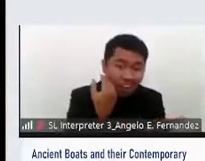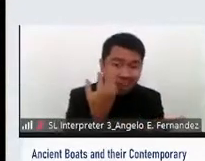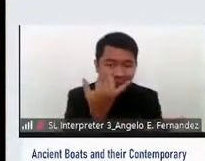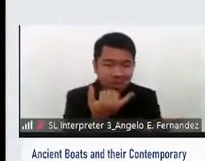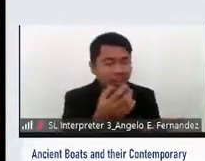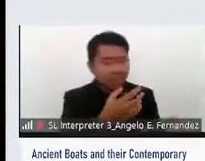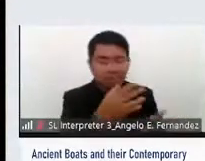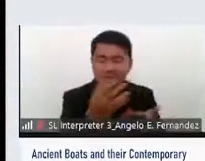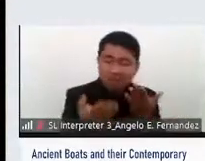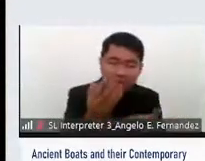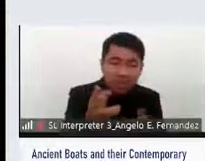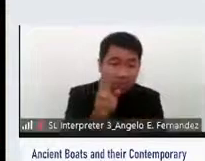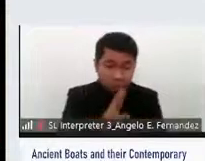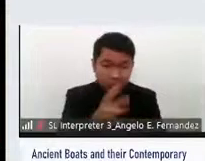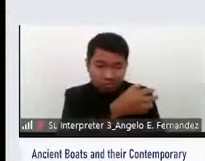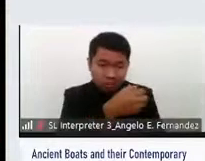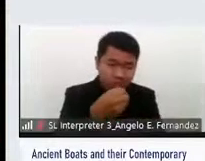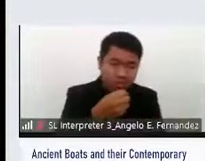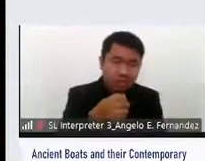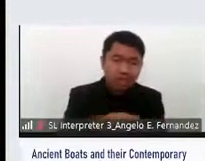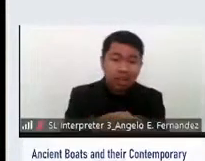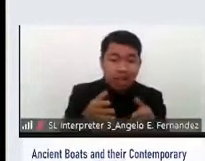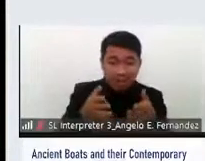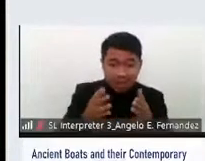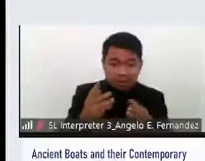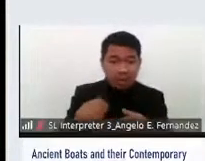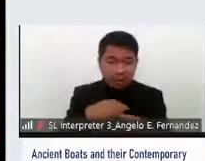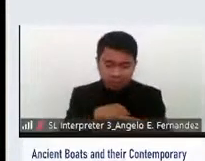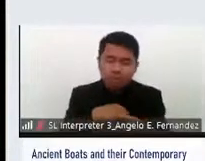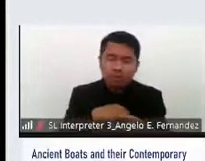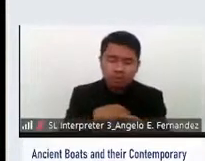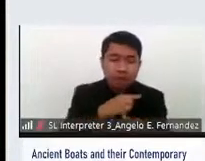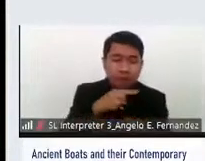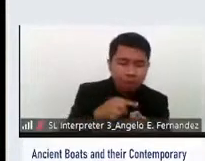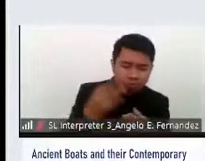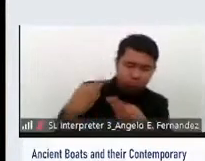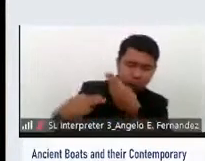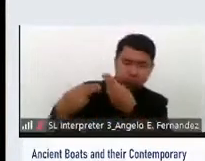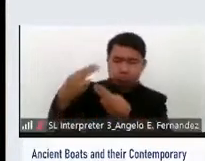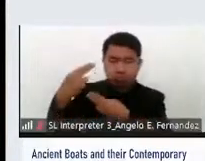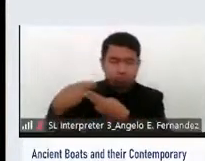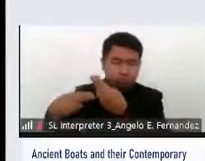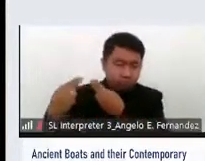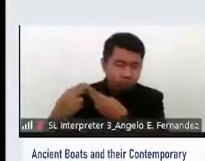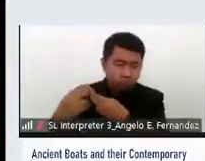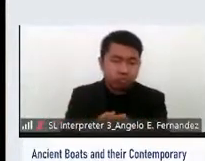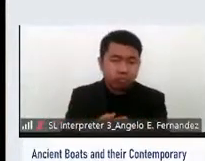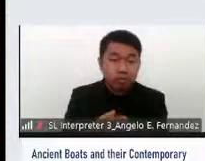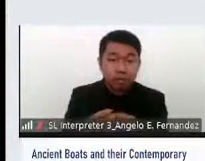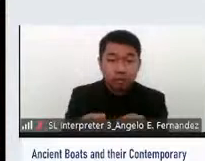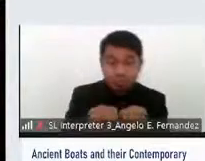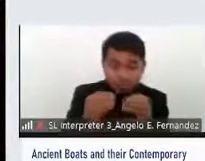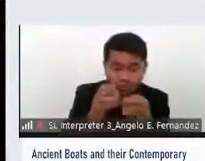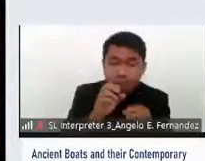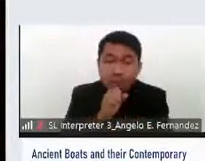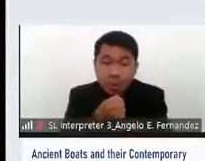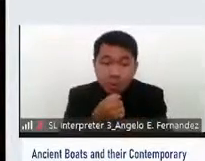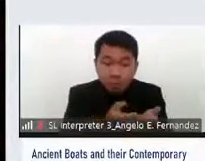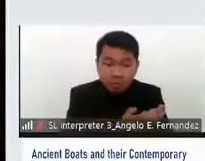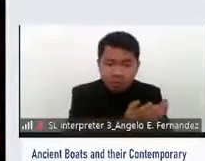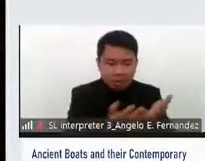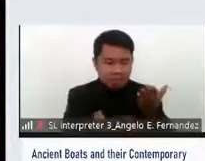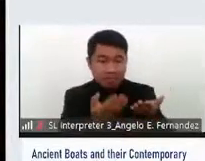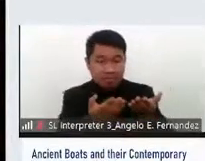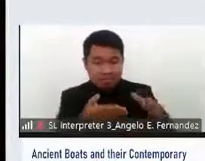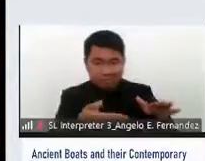them, allowing us to learn more about our maritime past. More ancient boats may still be buried here. Thus,